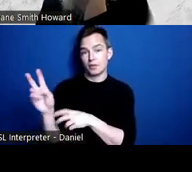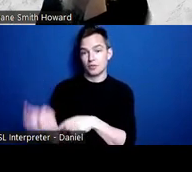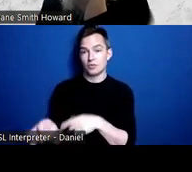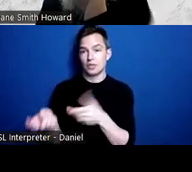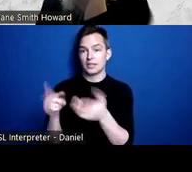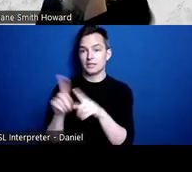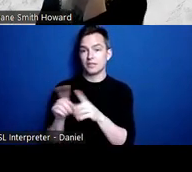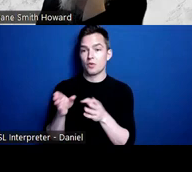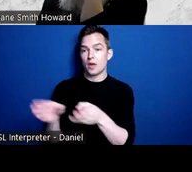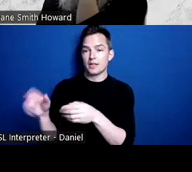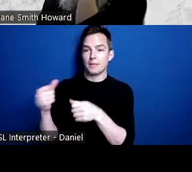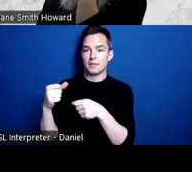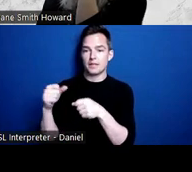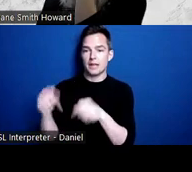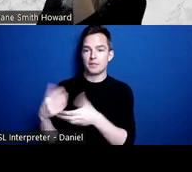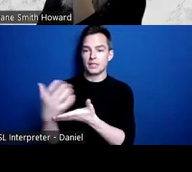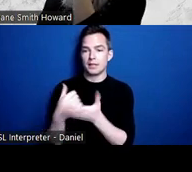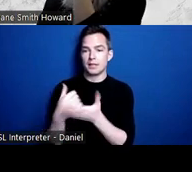able to get more funding?